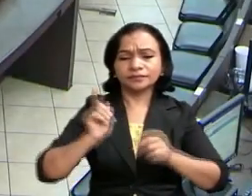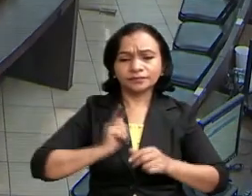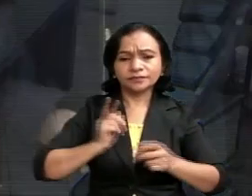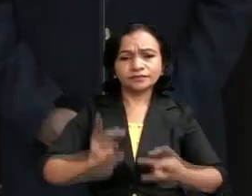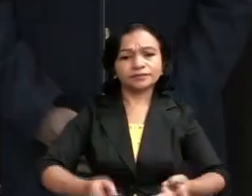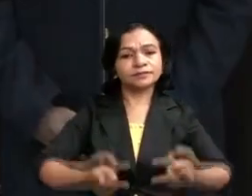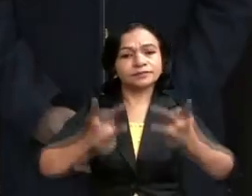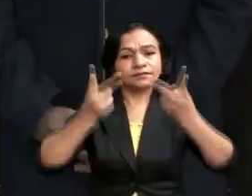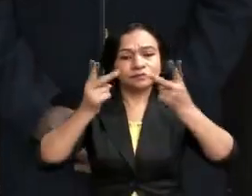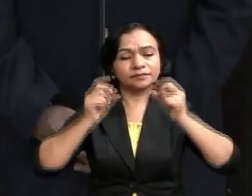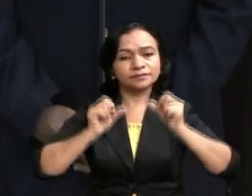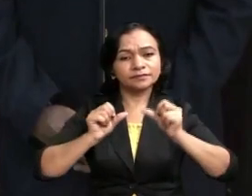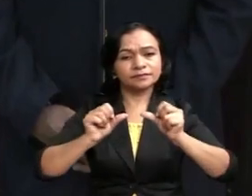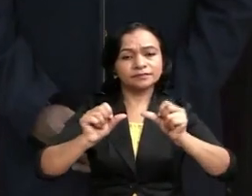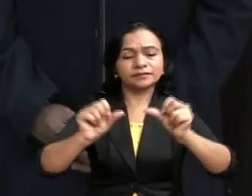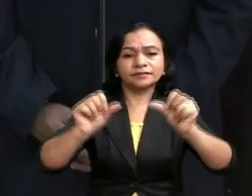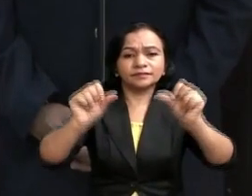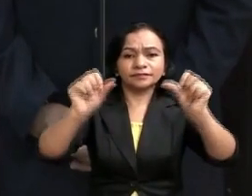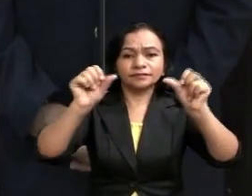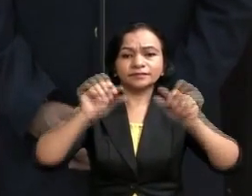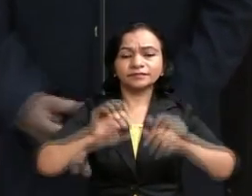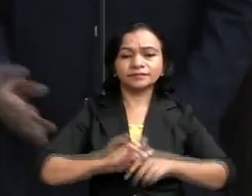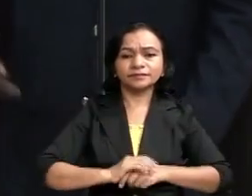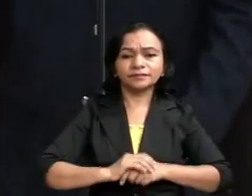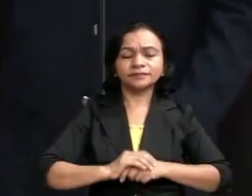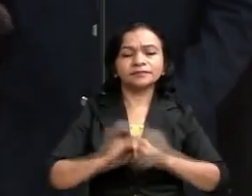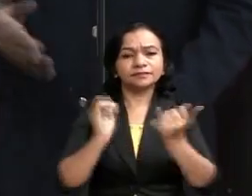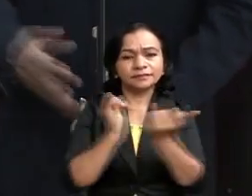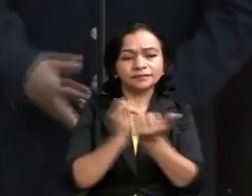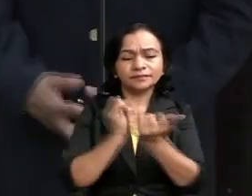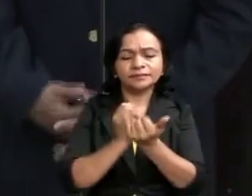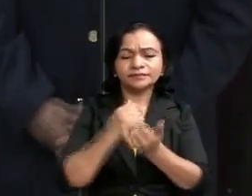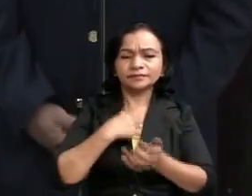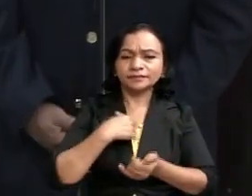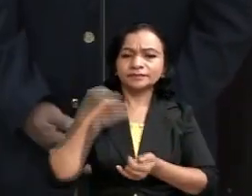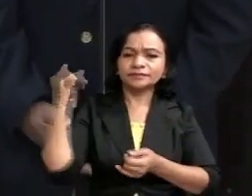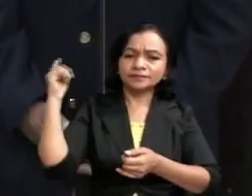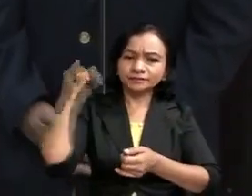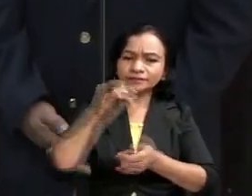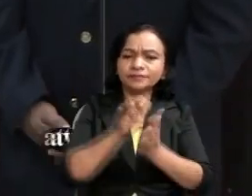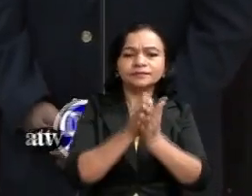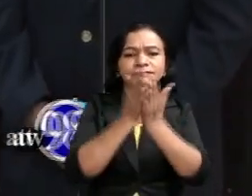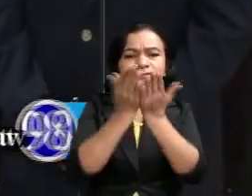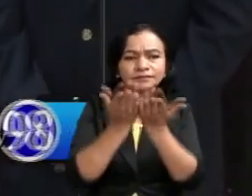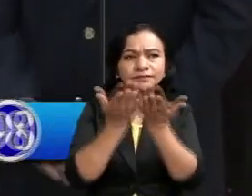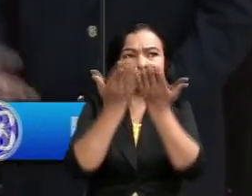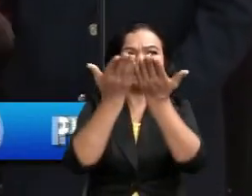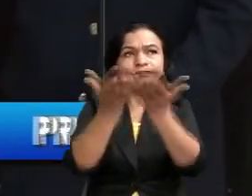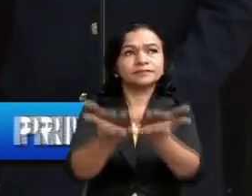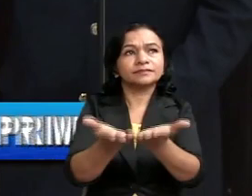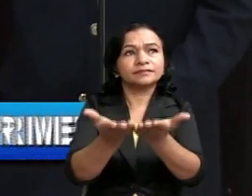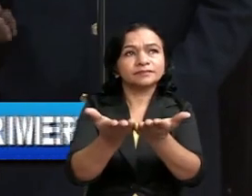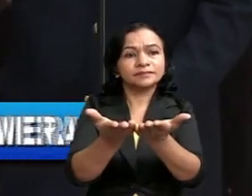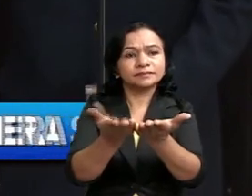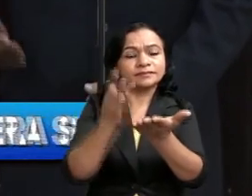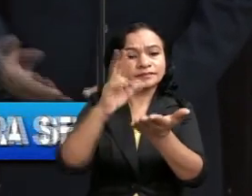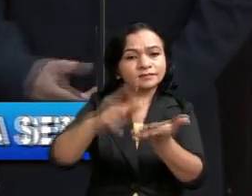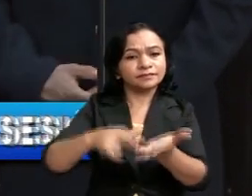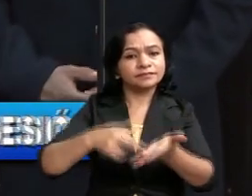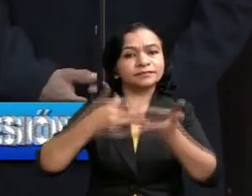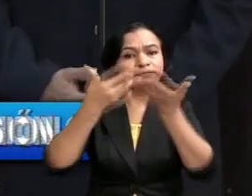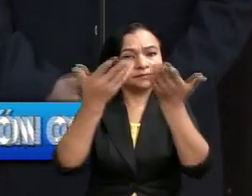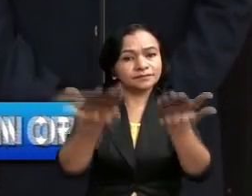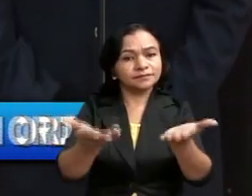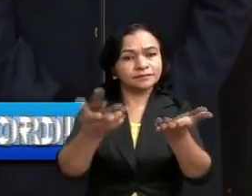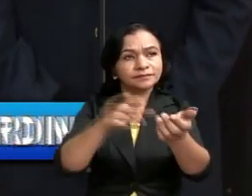vida eterna. So I came to give you this Bible. Así que he venido a darle esta Biblia. A gift from Brother Jimmy Swagger. Un regalo de parte